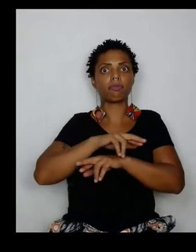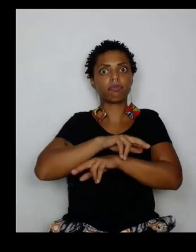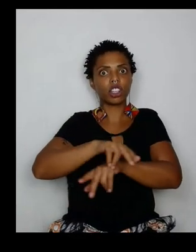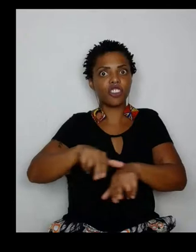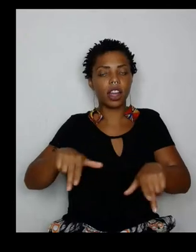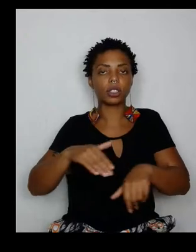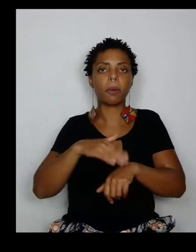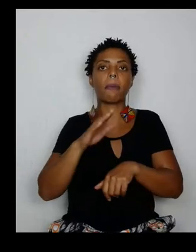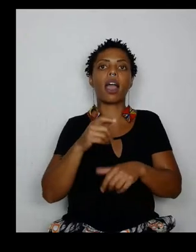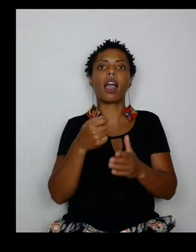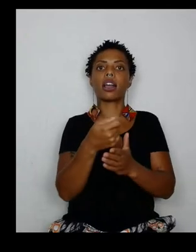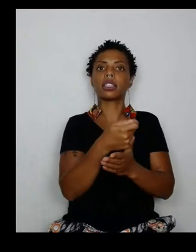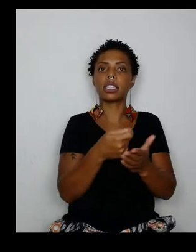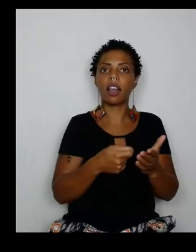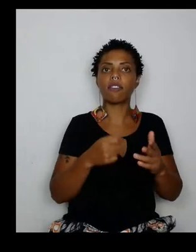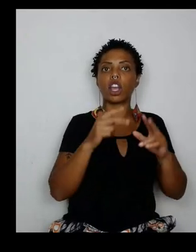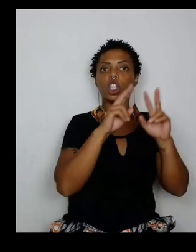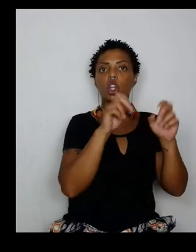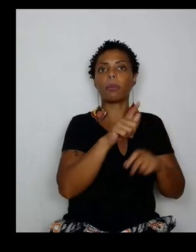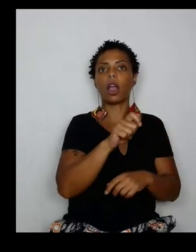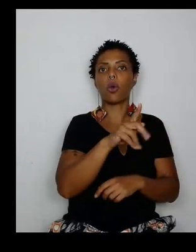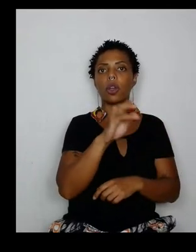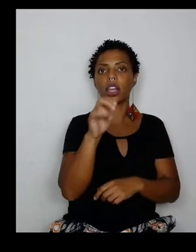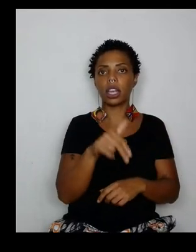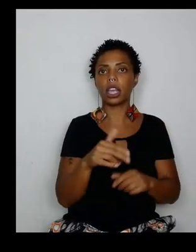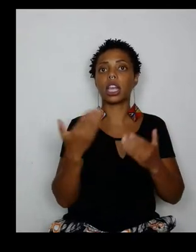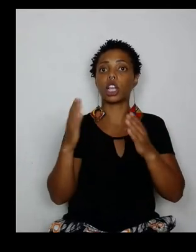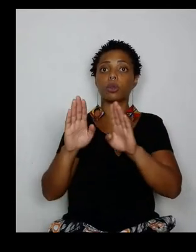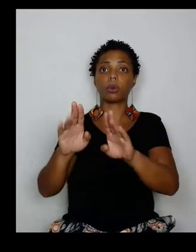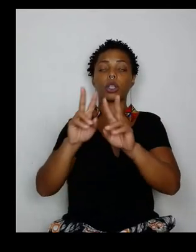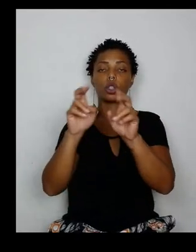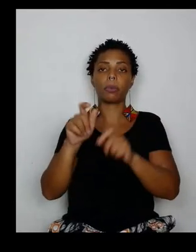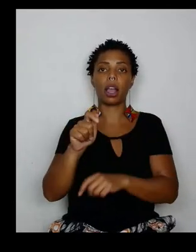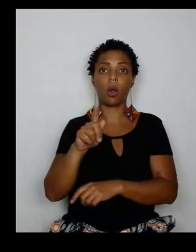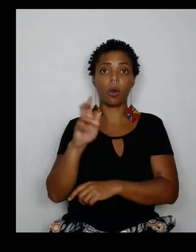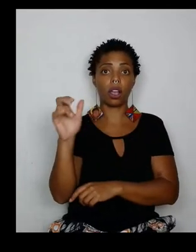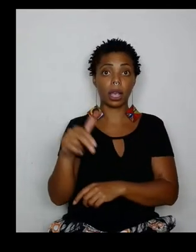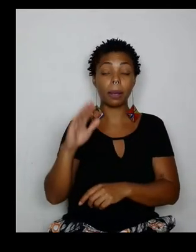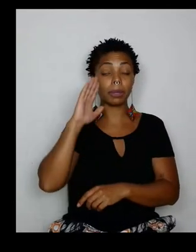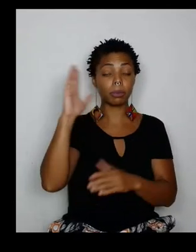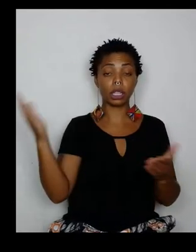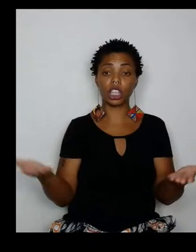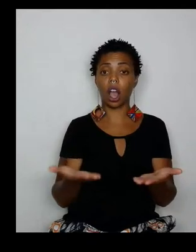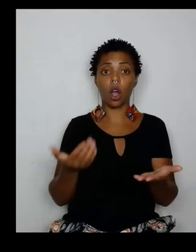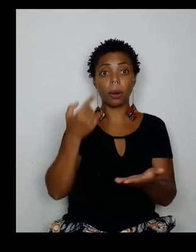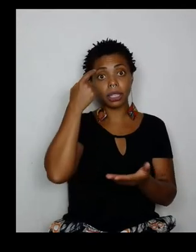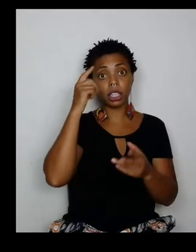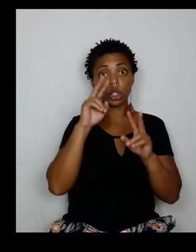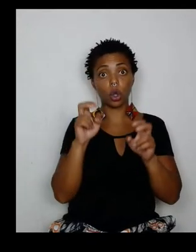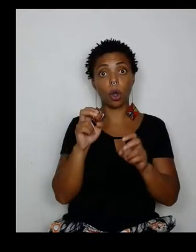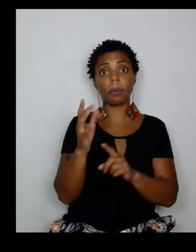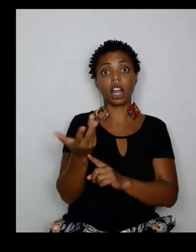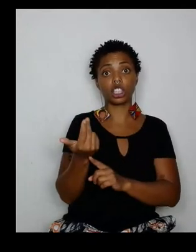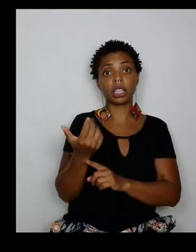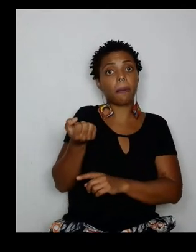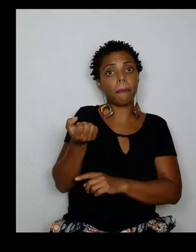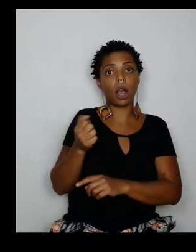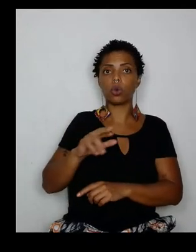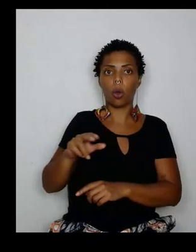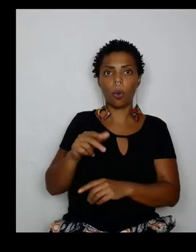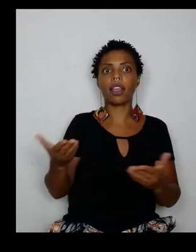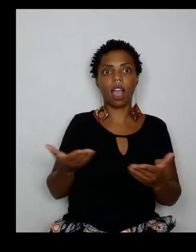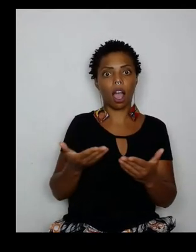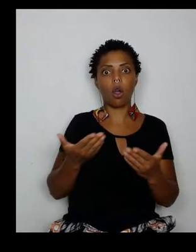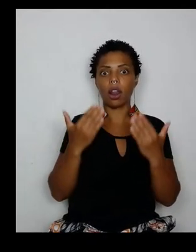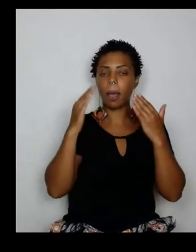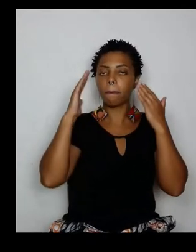these indigenous artists and artists of color to the foreground and thinking about their um their relationships and